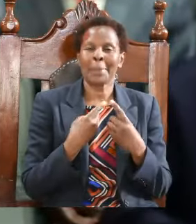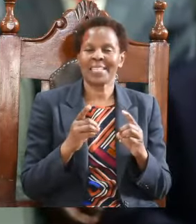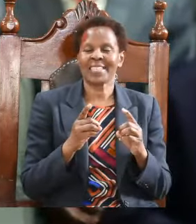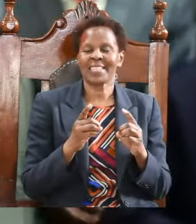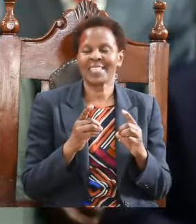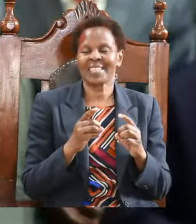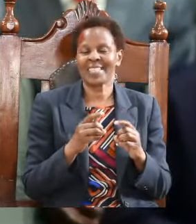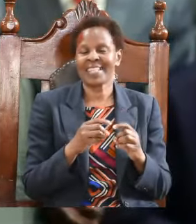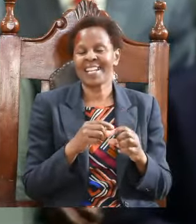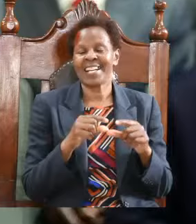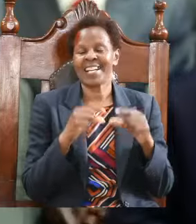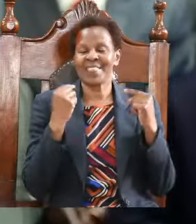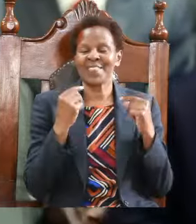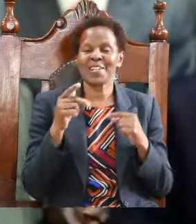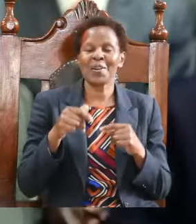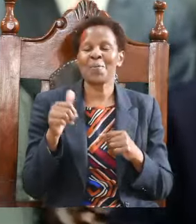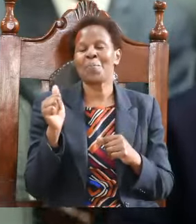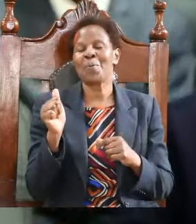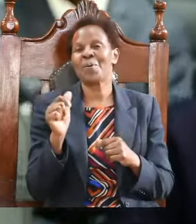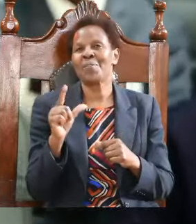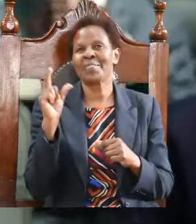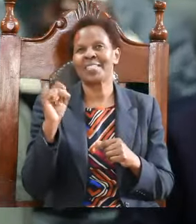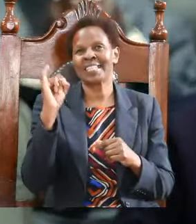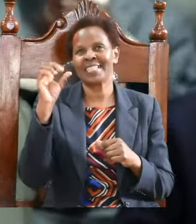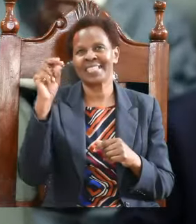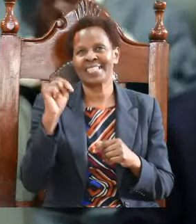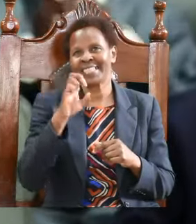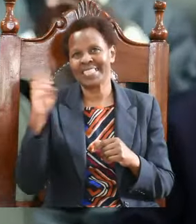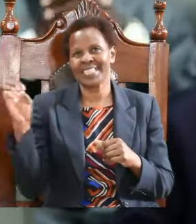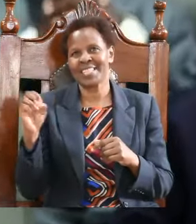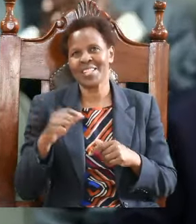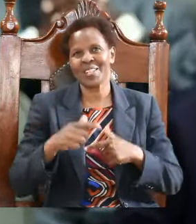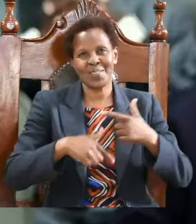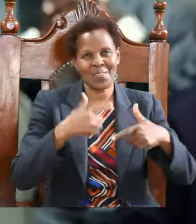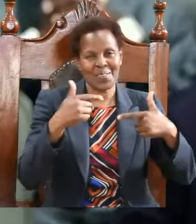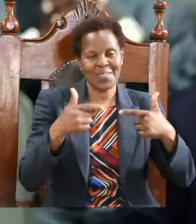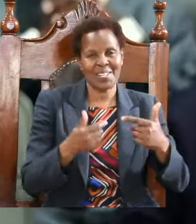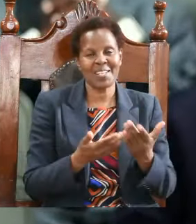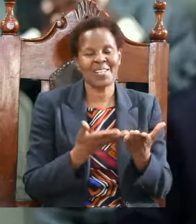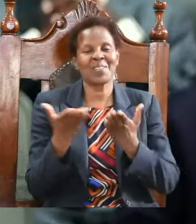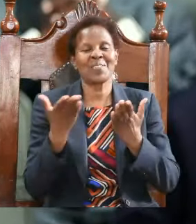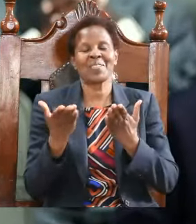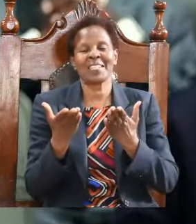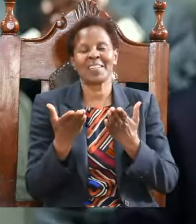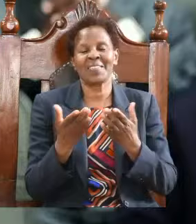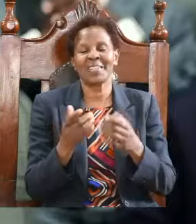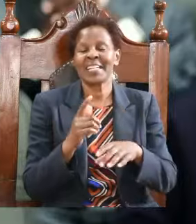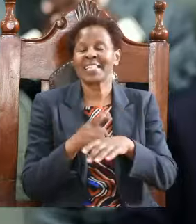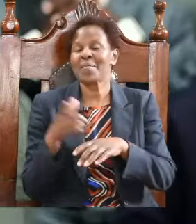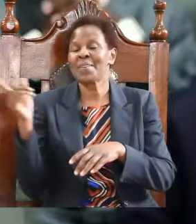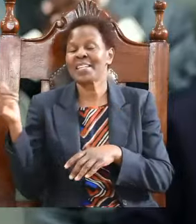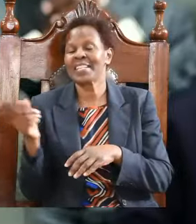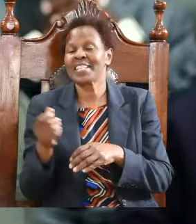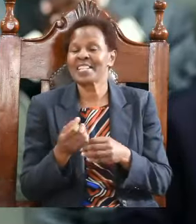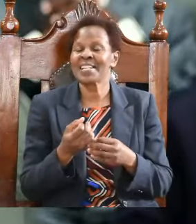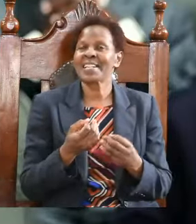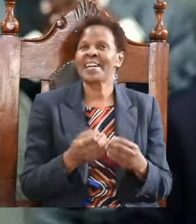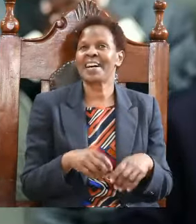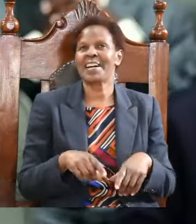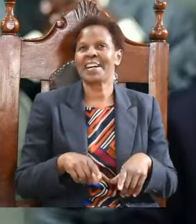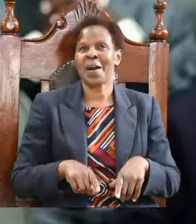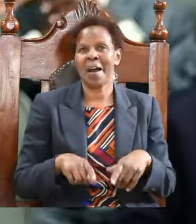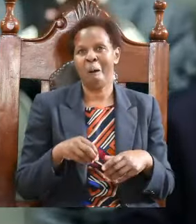is doing very well. And I'm watching him wherever I am to see that all is well and he is doing excellent. Let